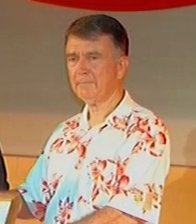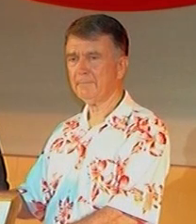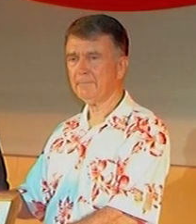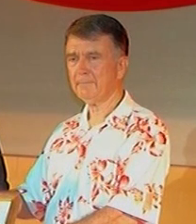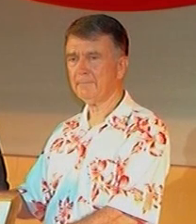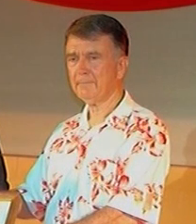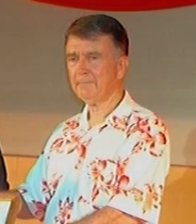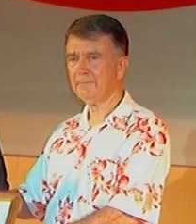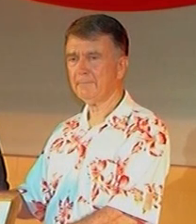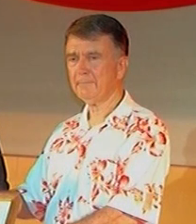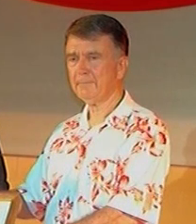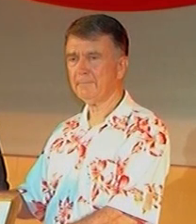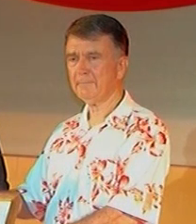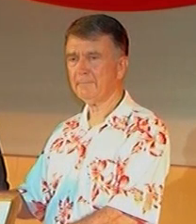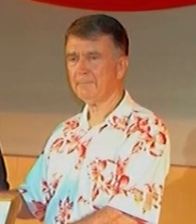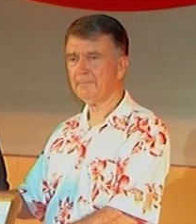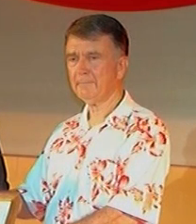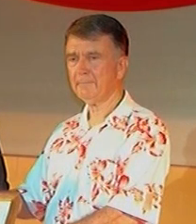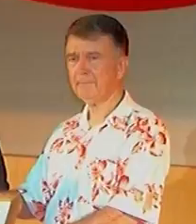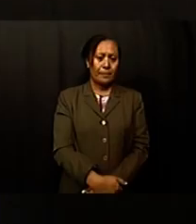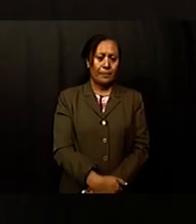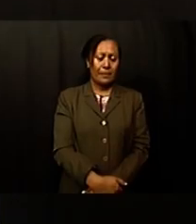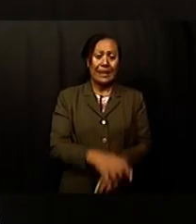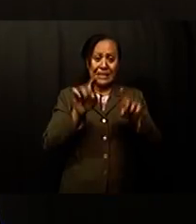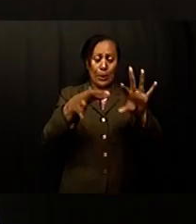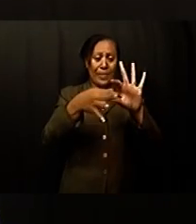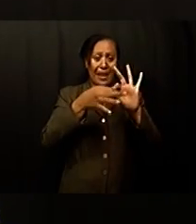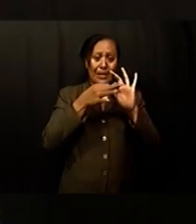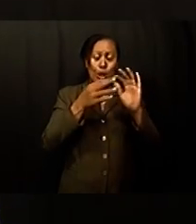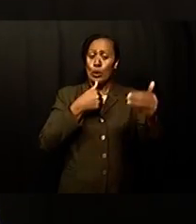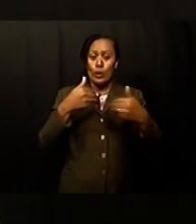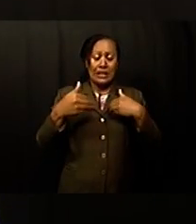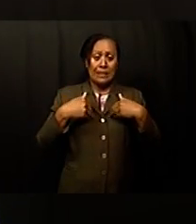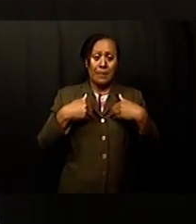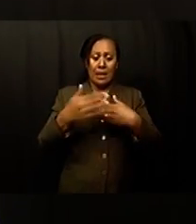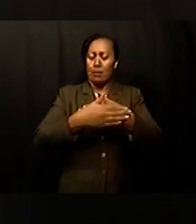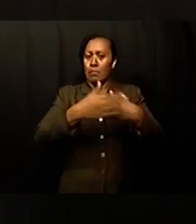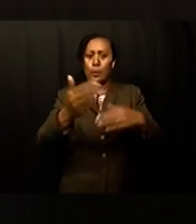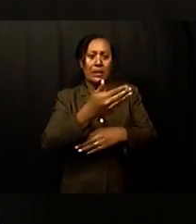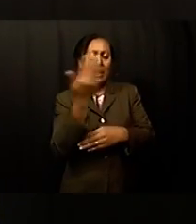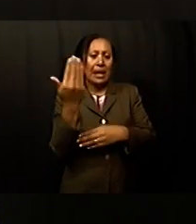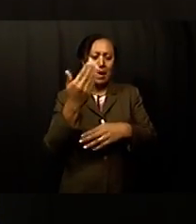the recent Crest Agriculture Show. Stay with us. USP holds